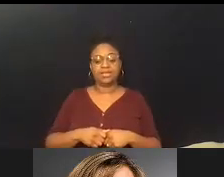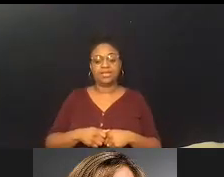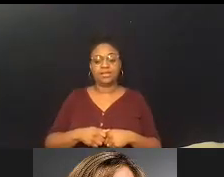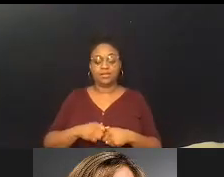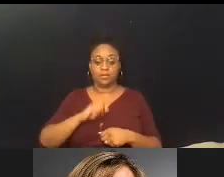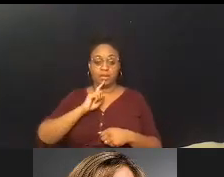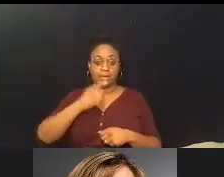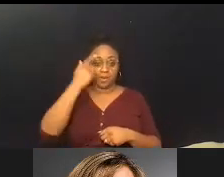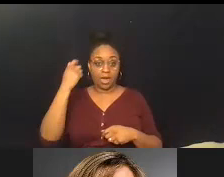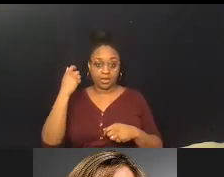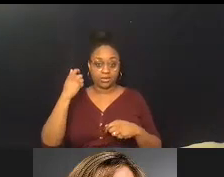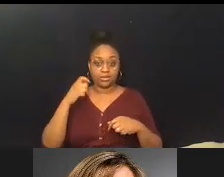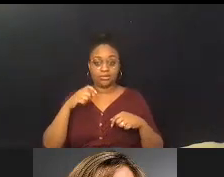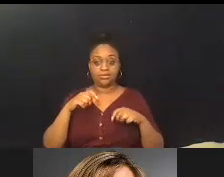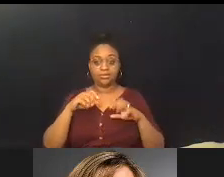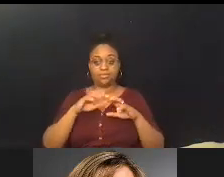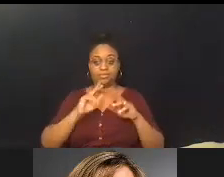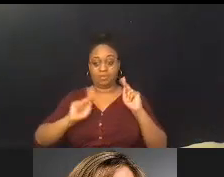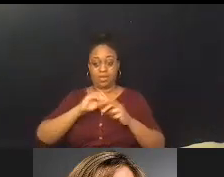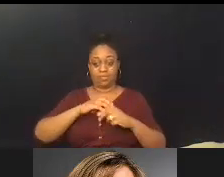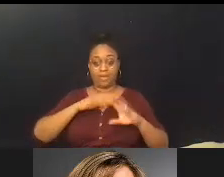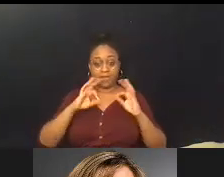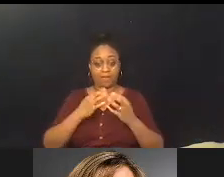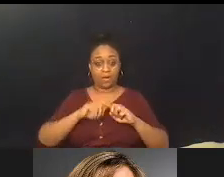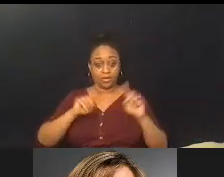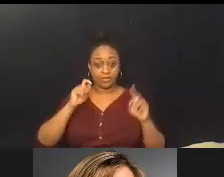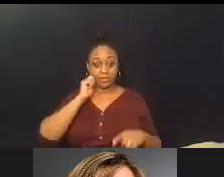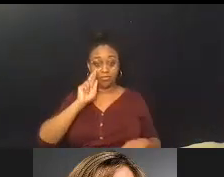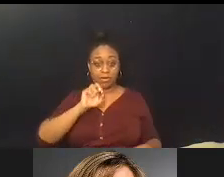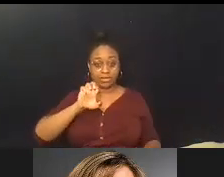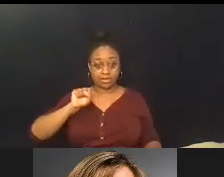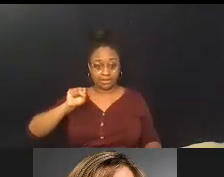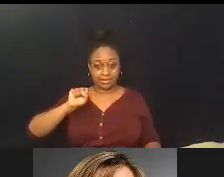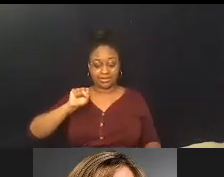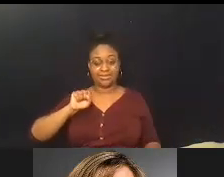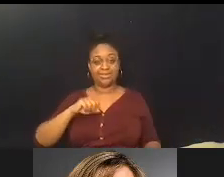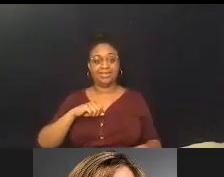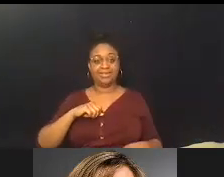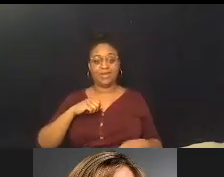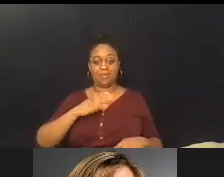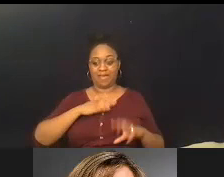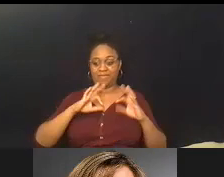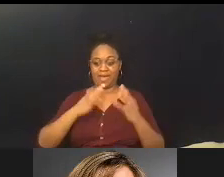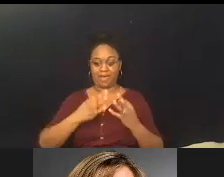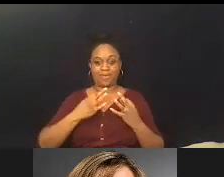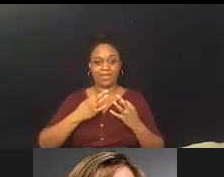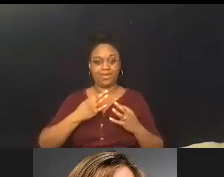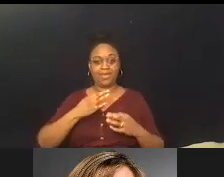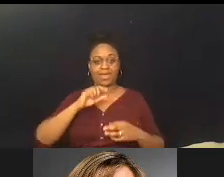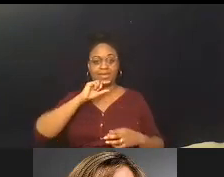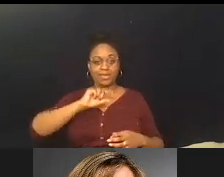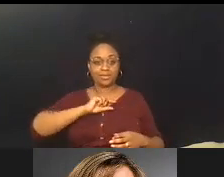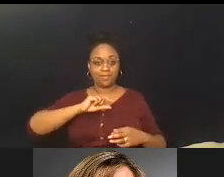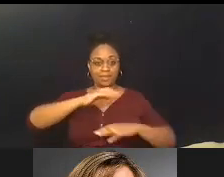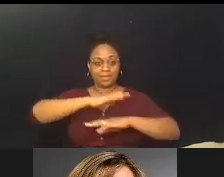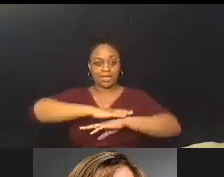in my family who are of different races, and just in general, like us being at the dinner table is a diverse, or the Thanksgiving table is a diverse,